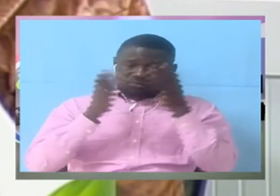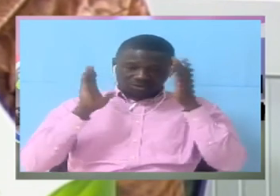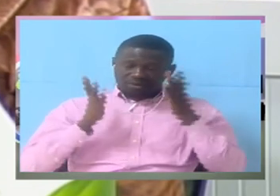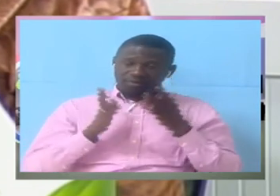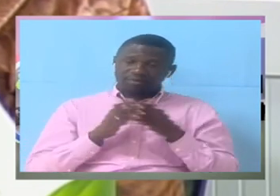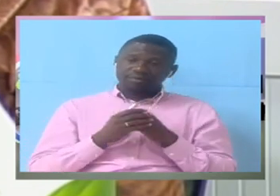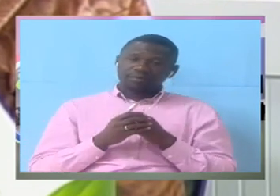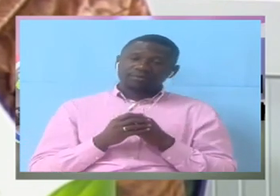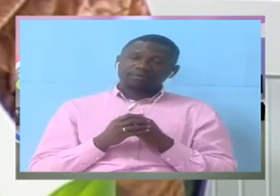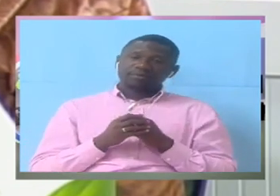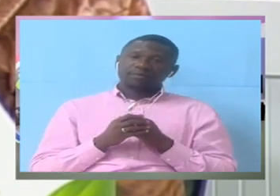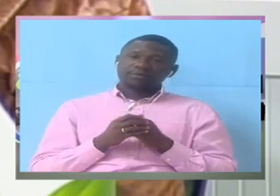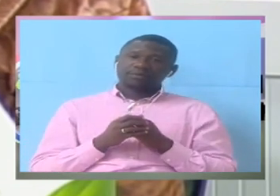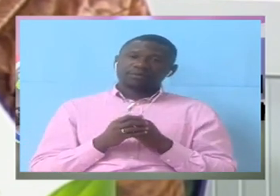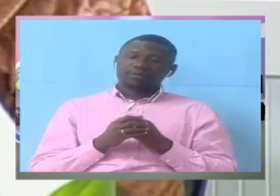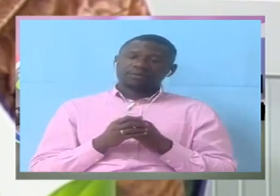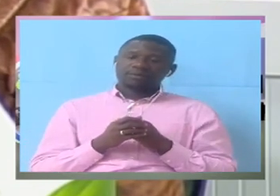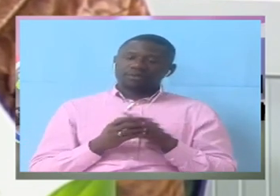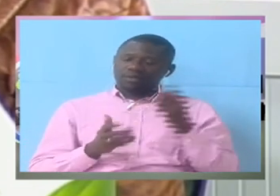I